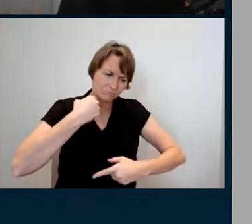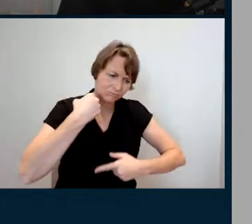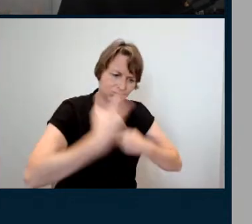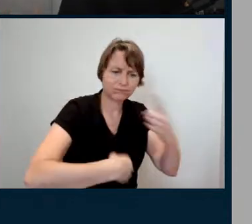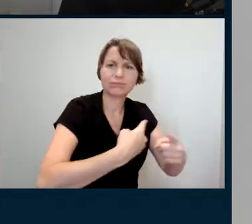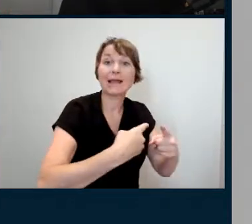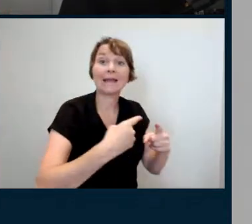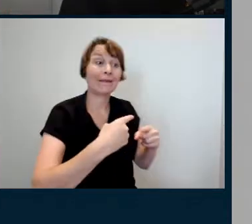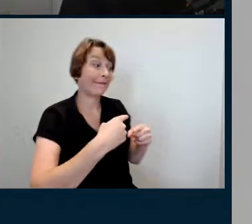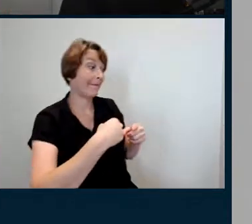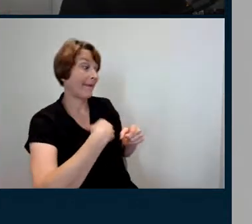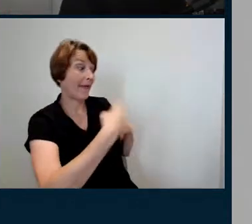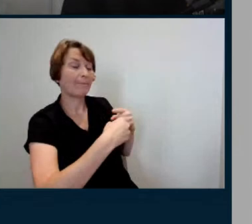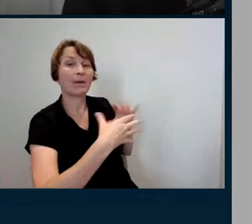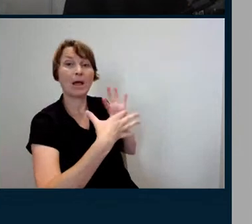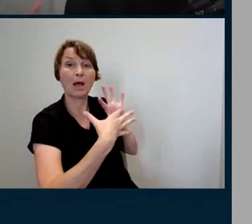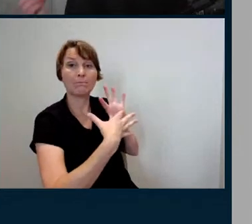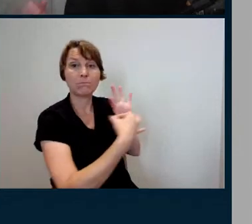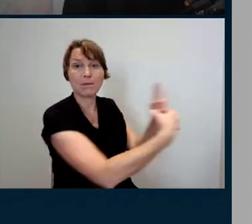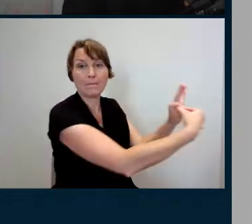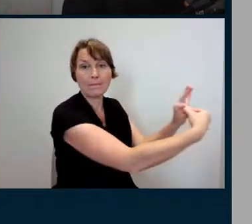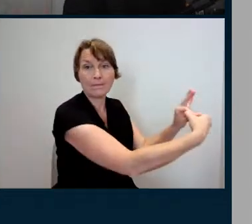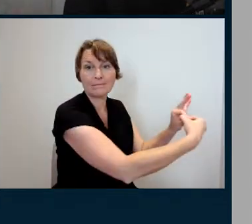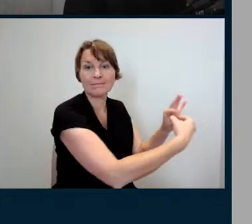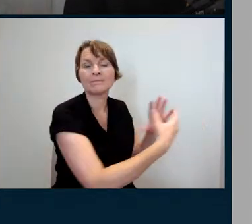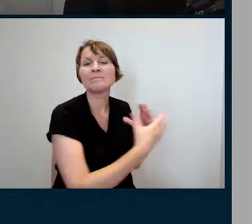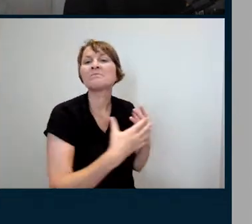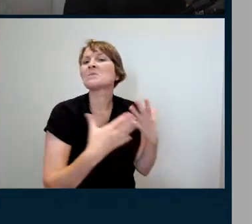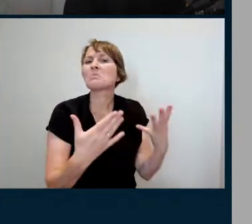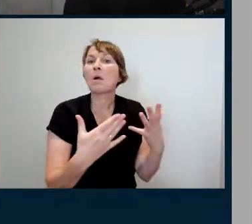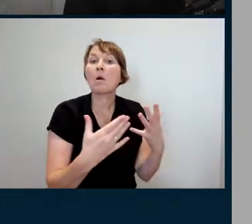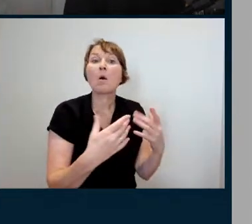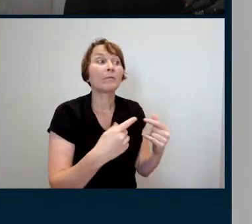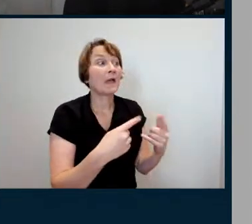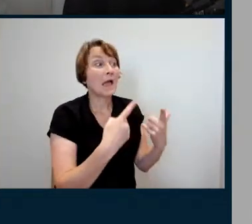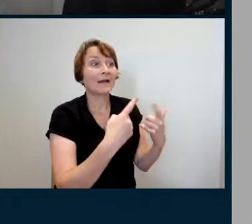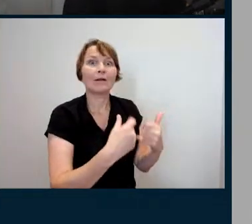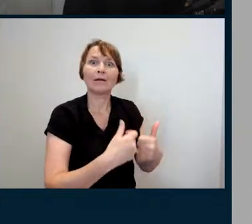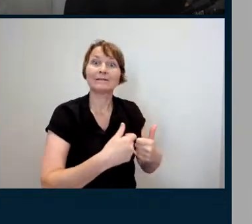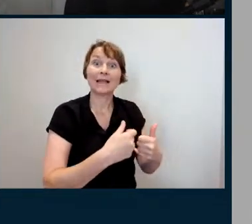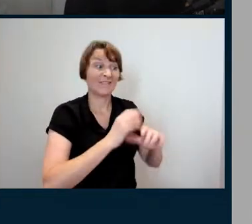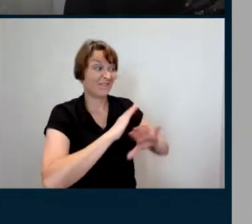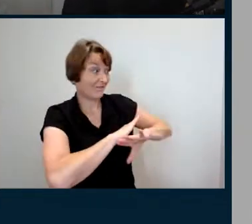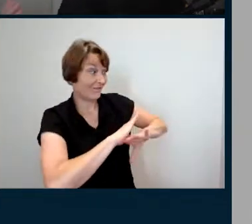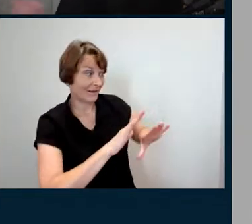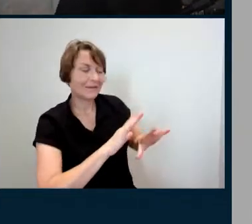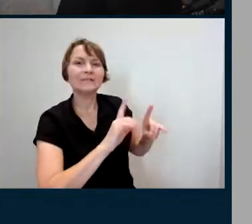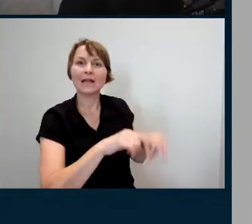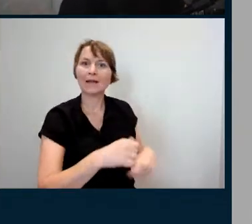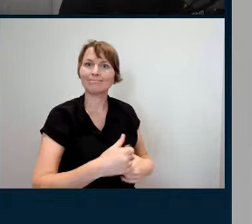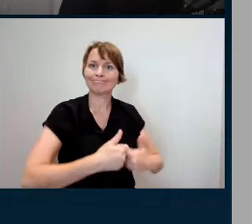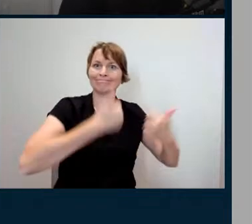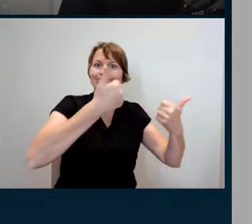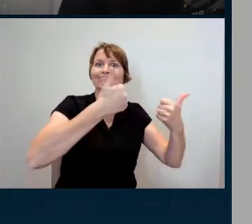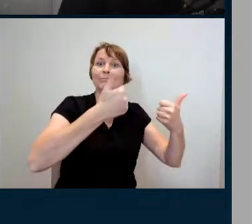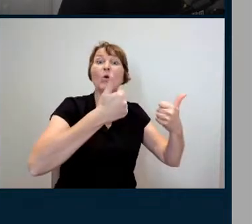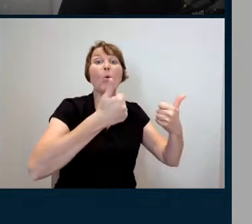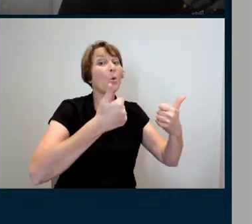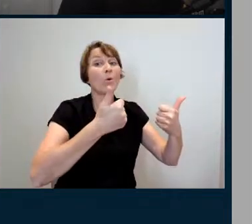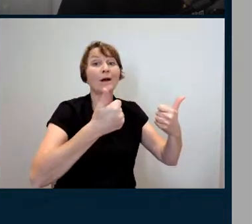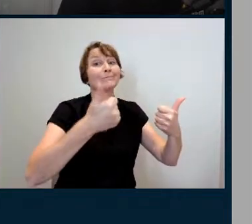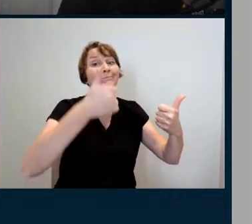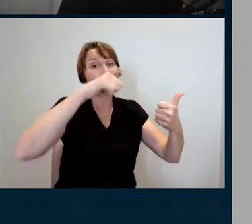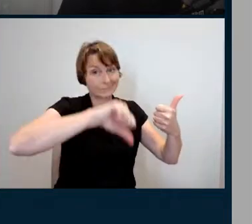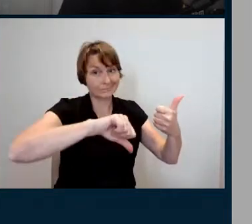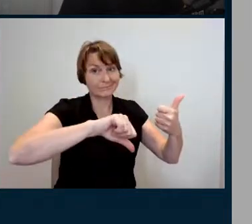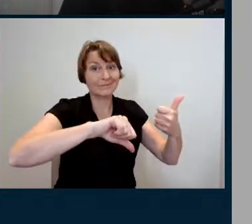After the function is done, it will end in success or it will end in failure. If it ends in success, it removes that string from the input